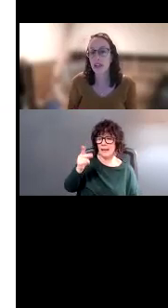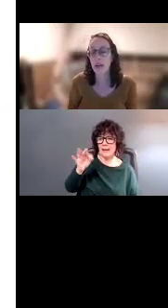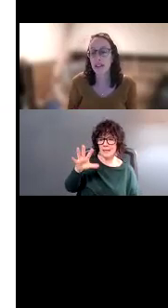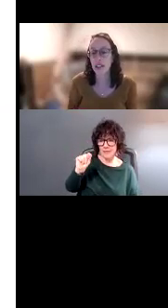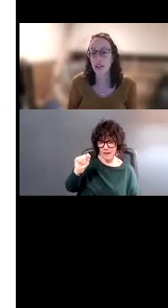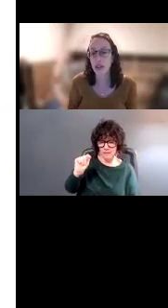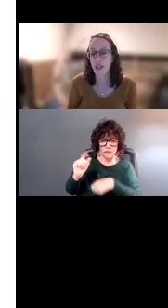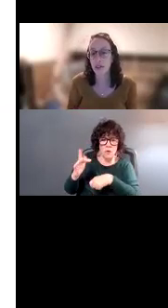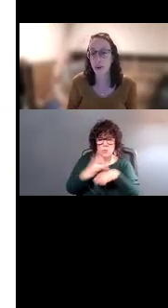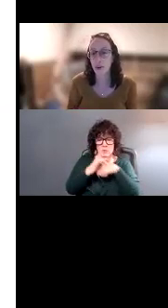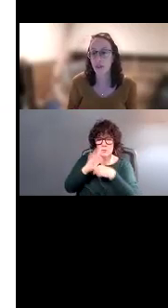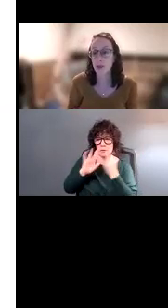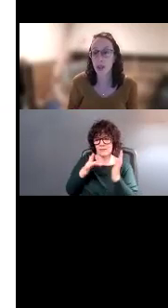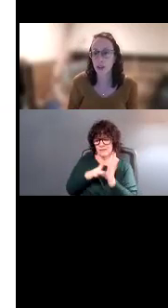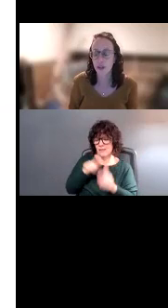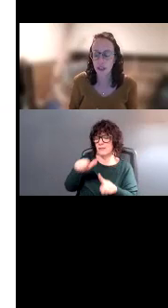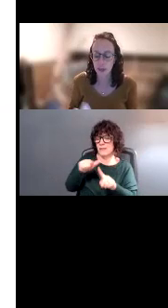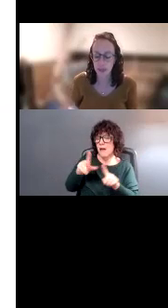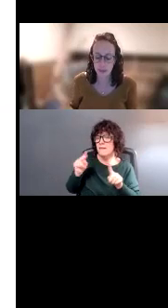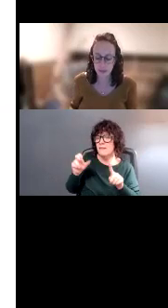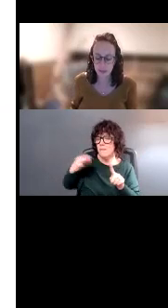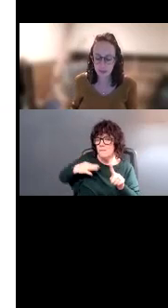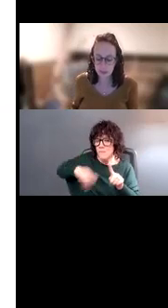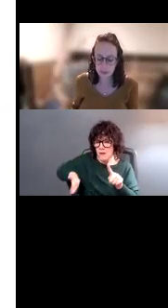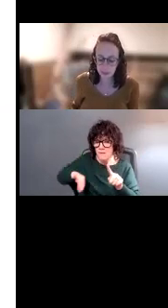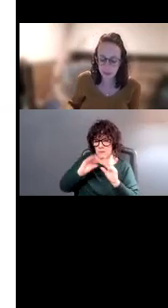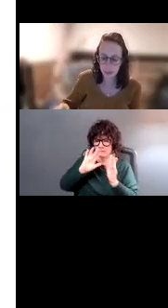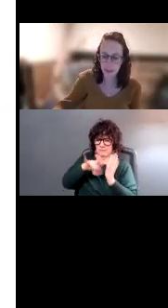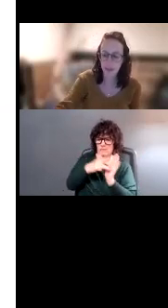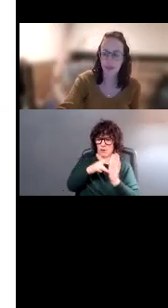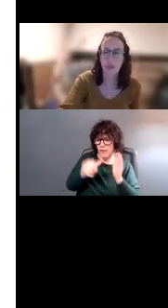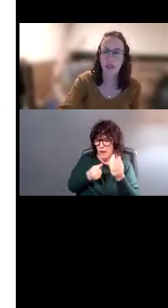always recommend that you get a report from law enforcement.